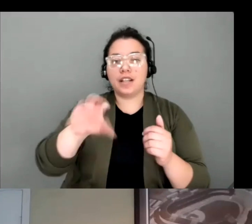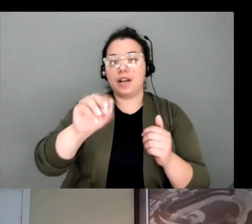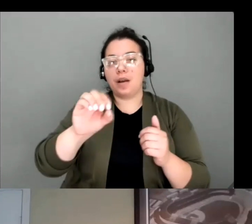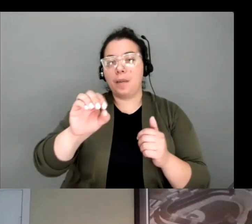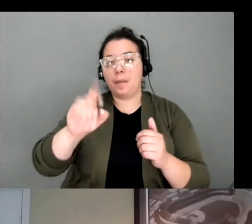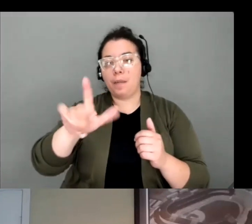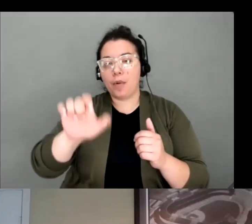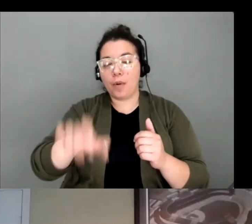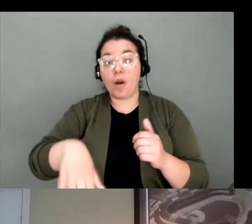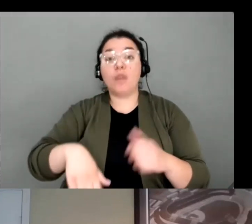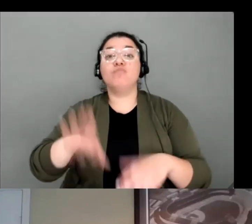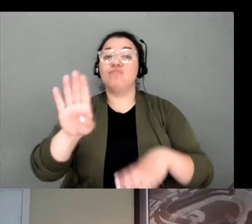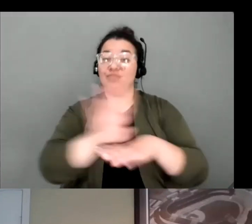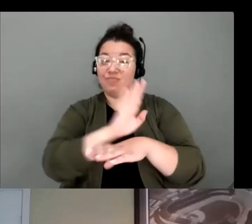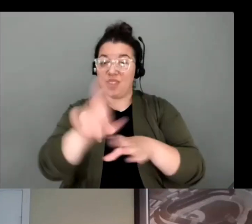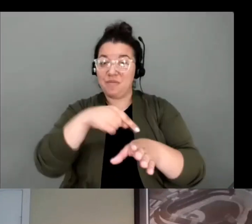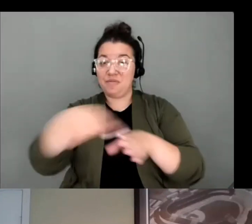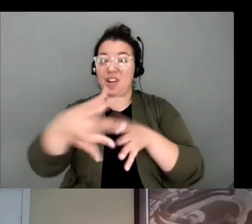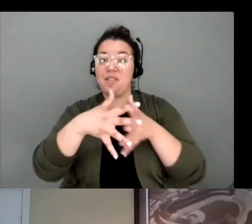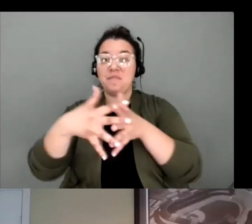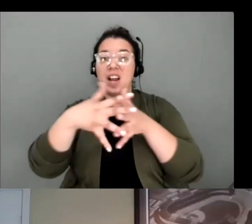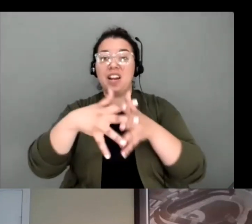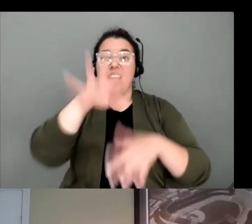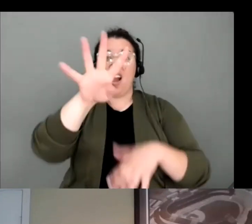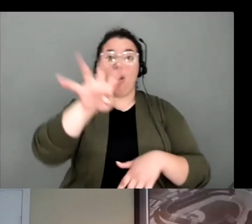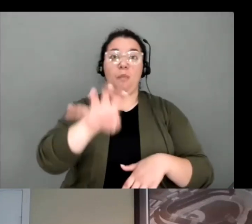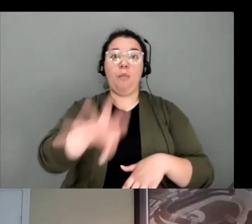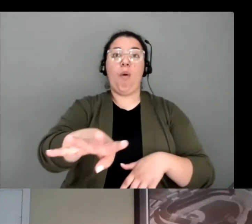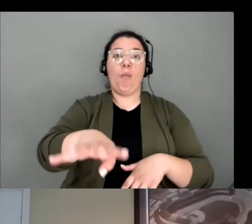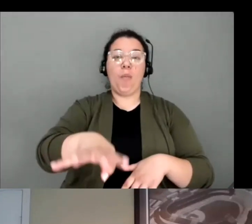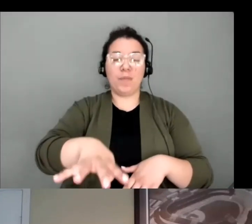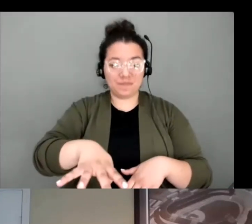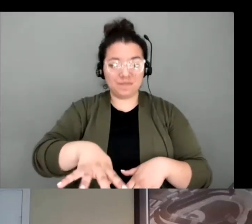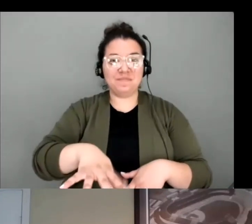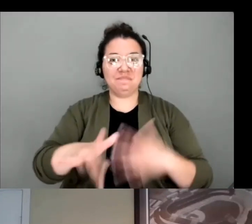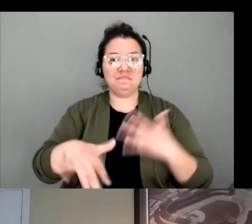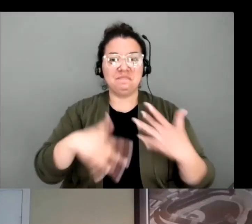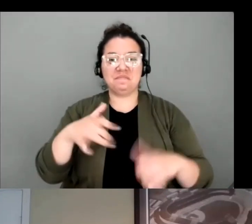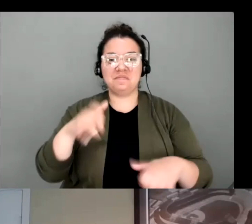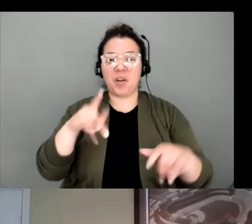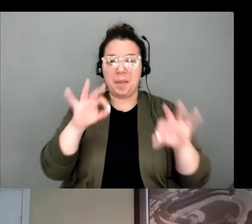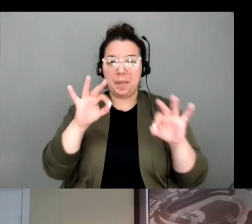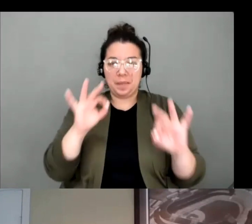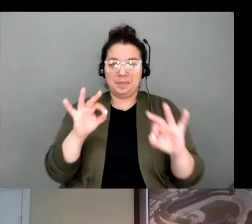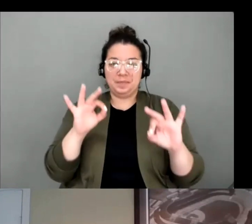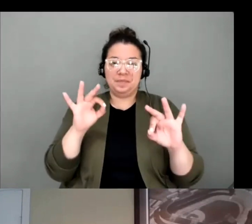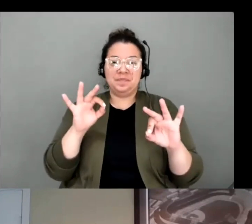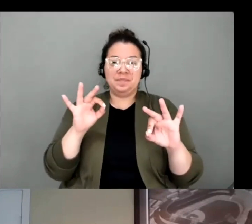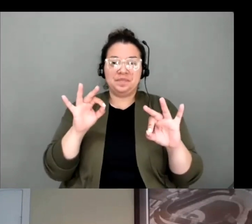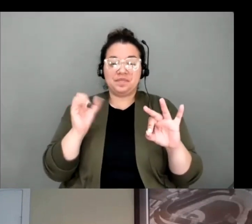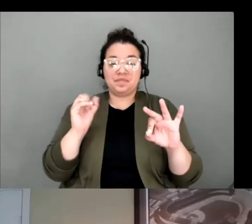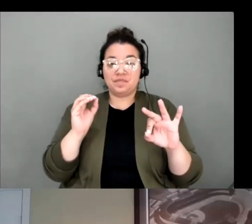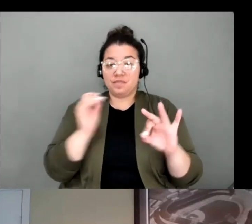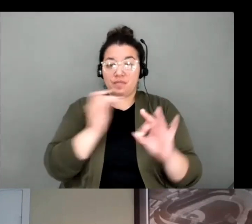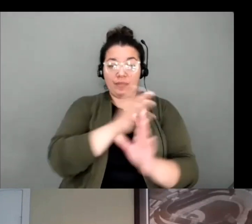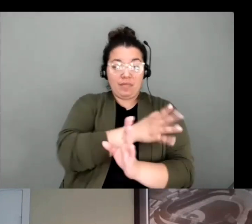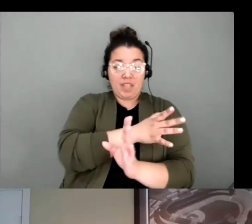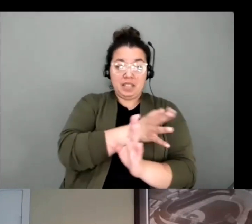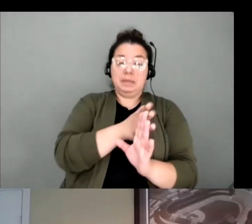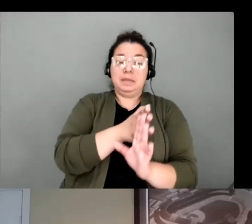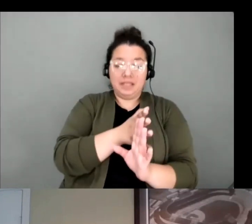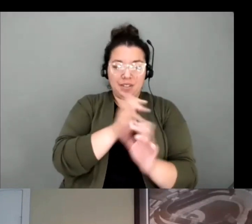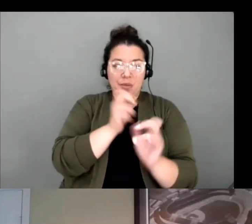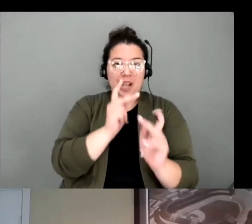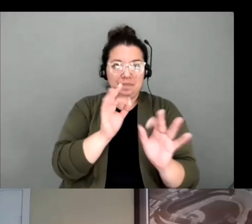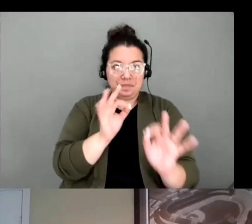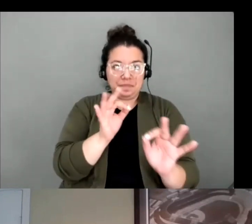of America from Cheryl with a bunch of exclamations. So, all right, with all that said, thanks for letting us get through our housekeeping. I want to